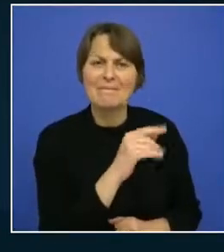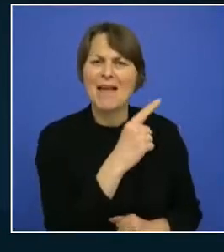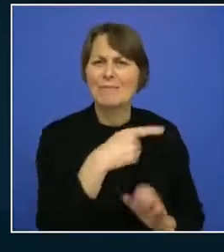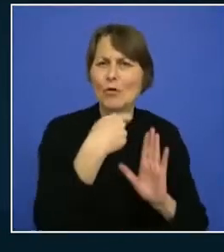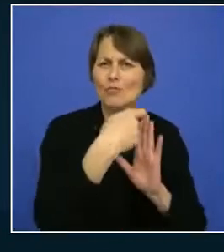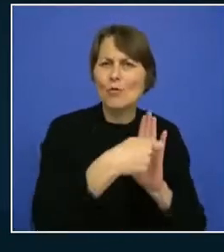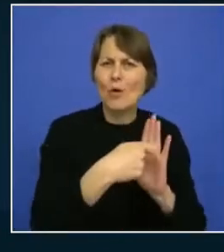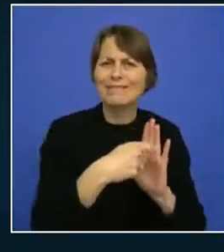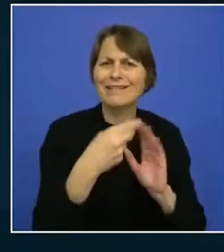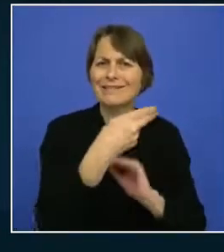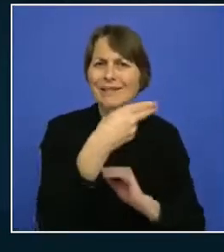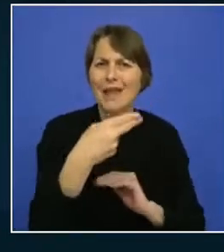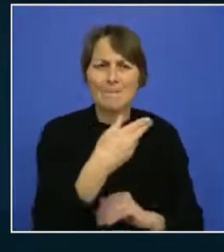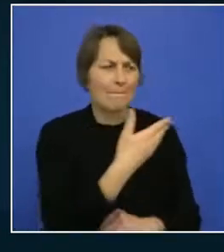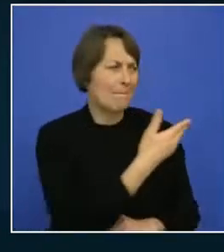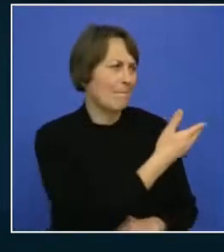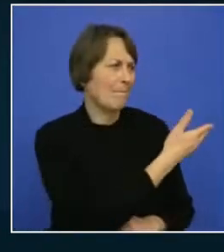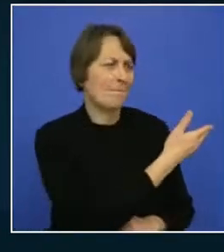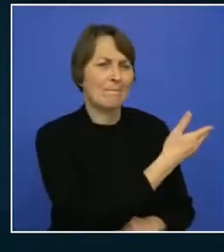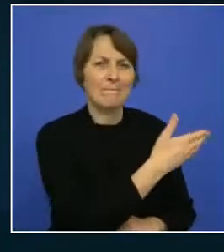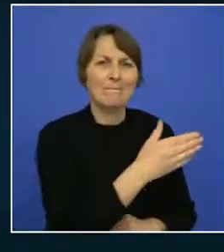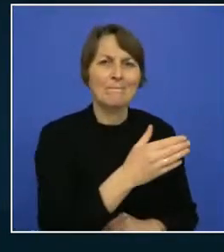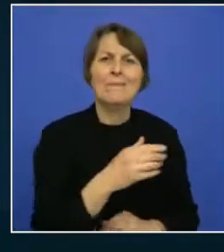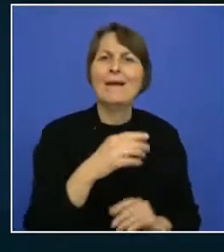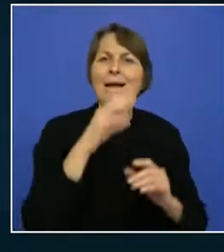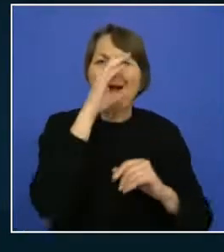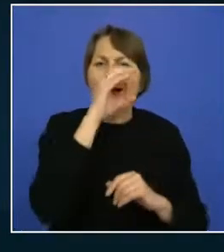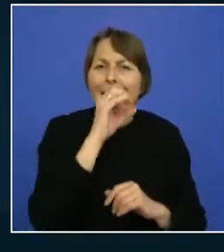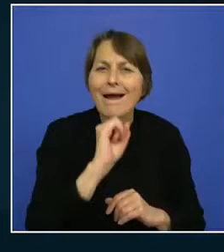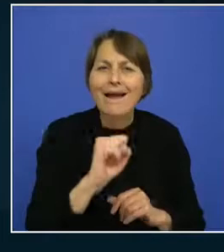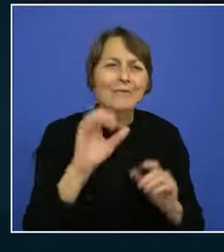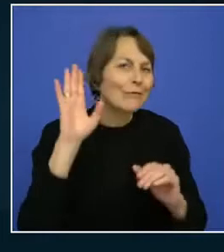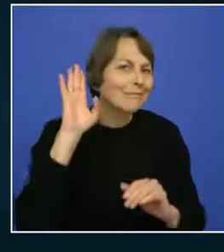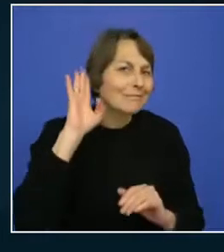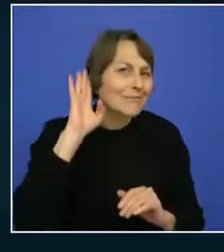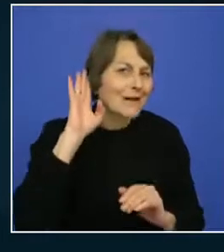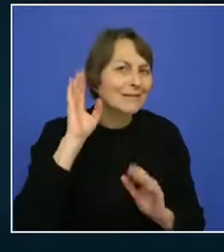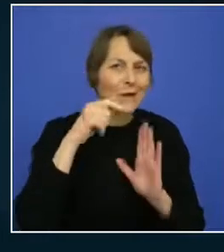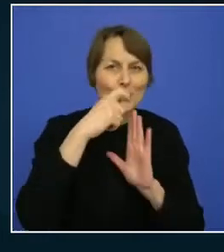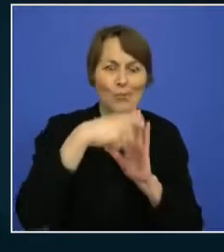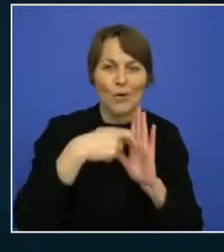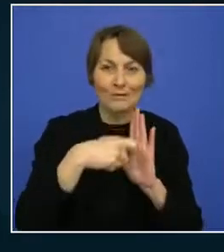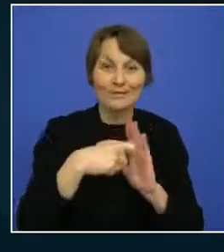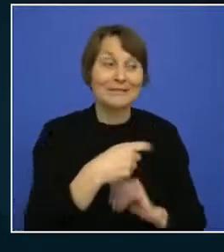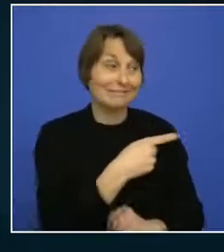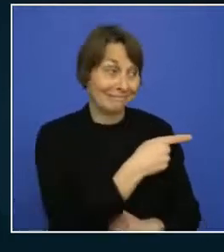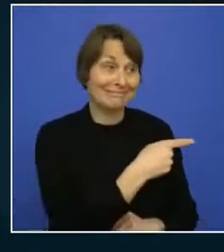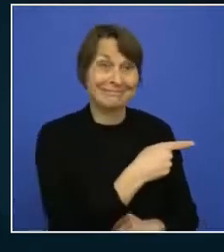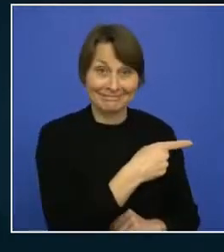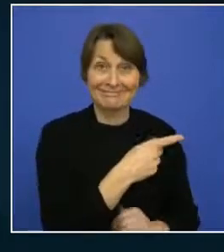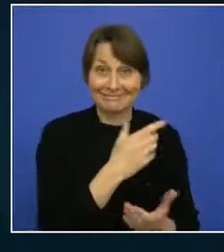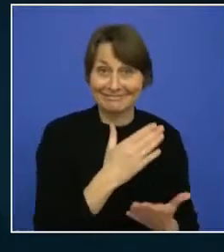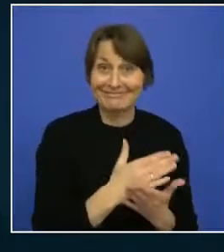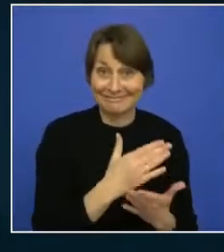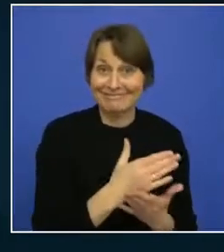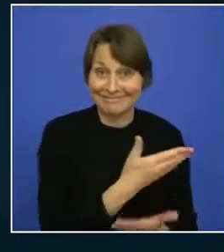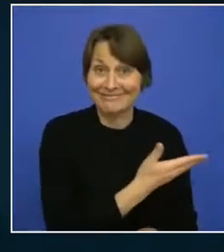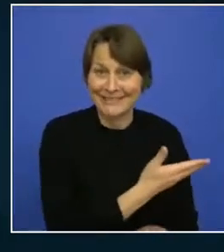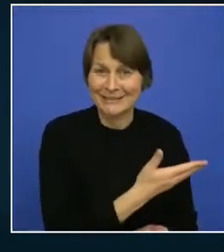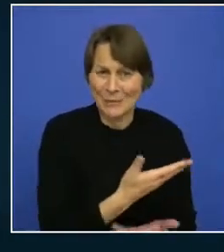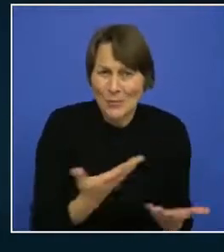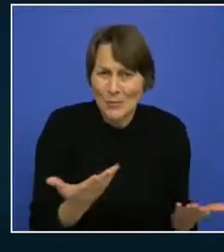And this is a fascinating organization that does what it looks like it does. It listens to